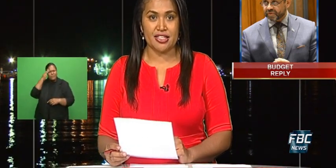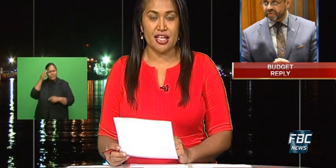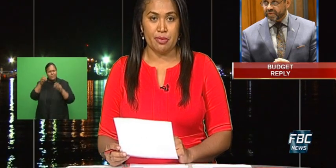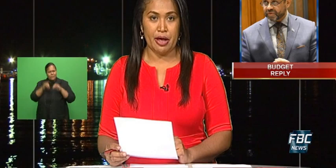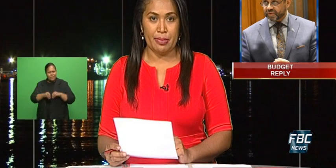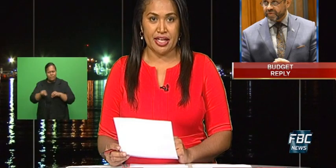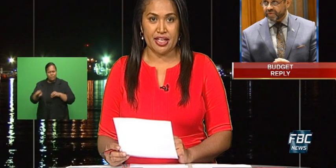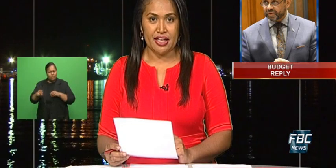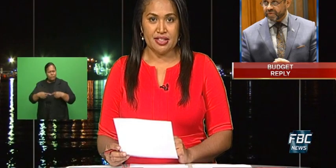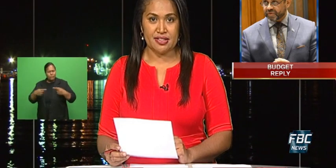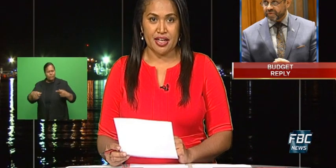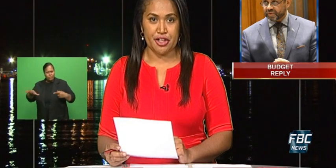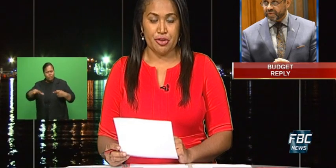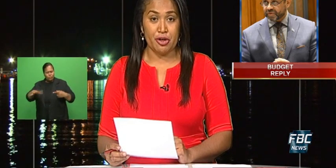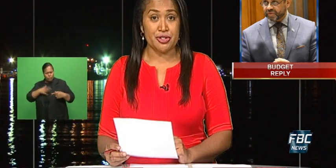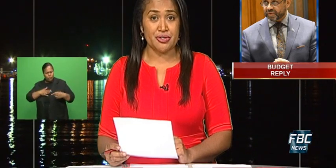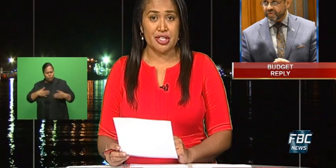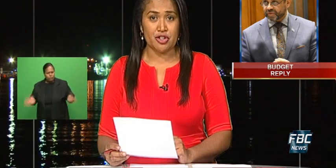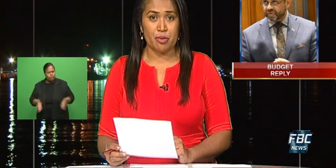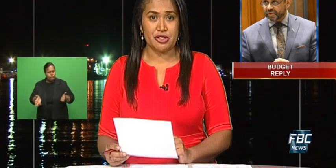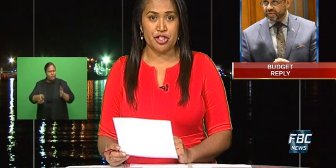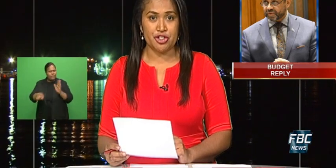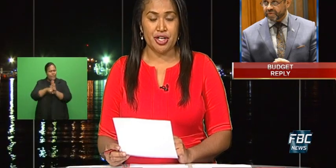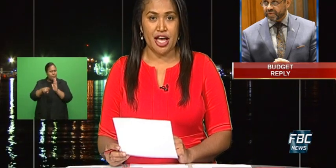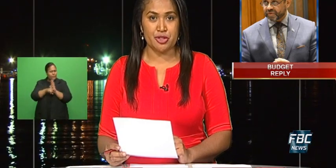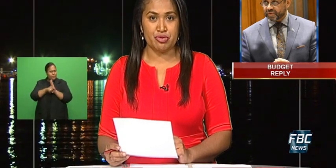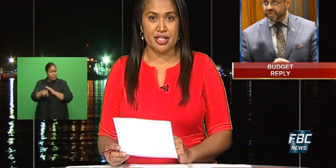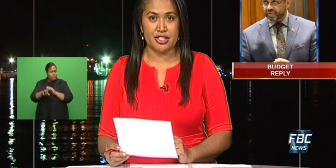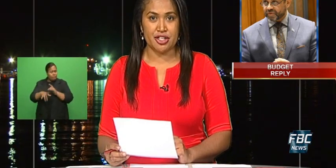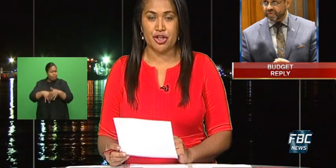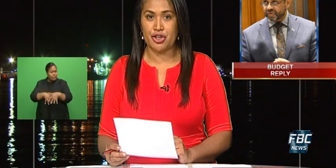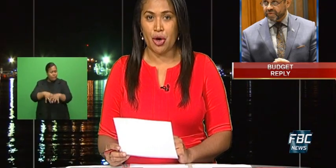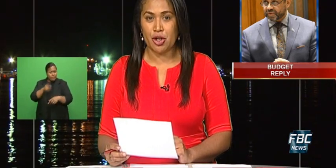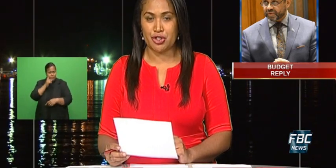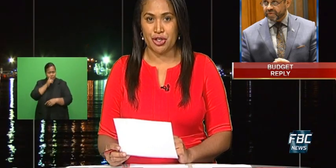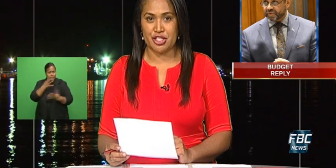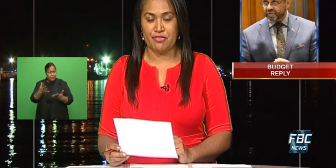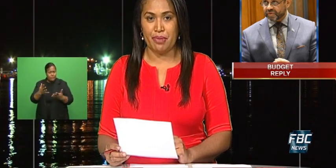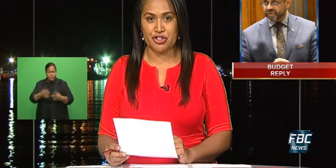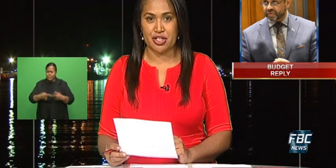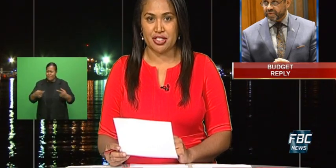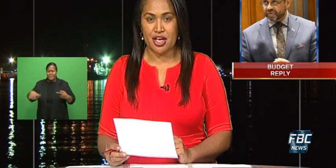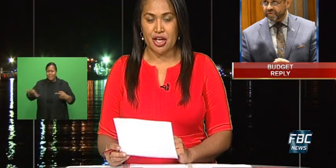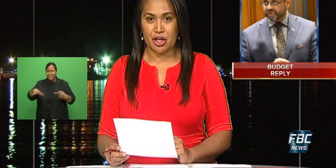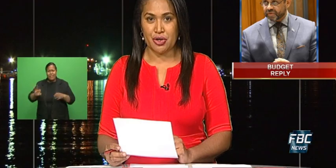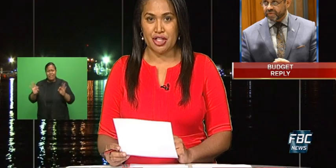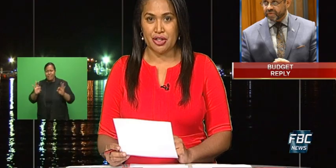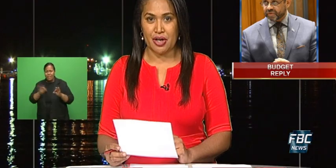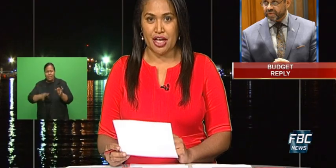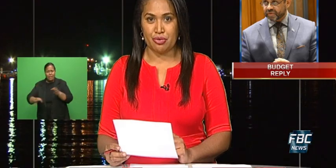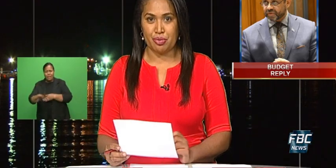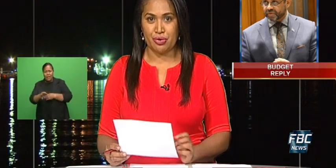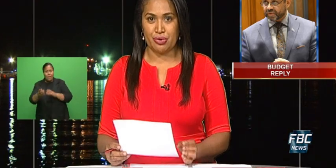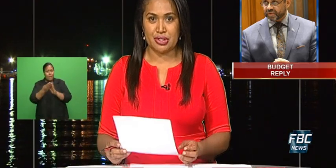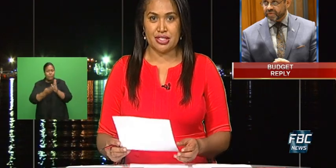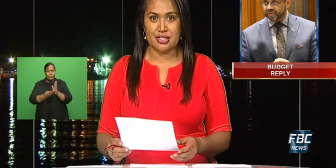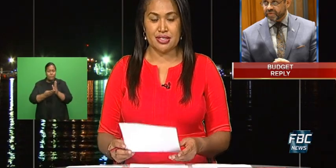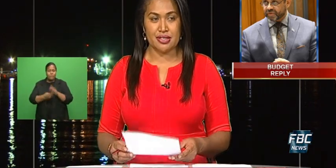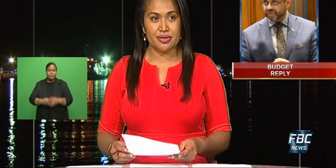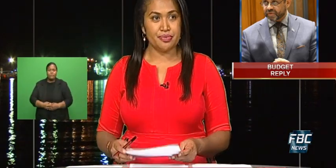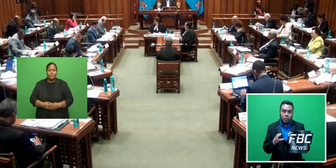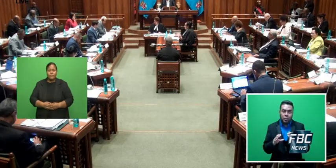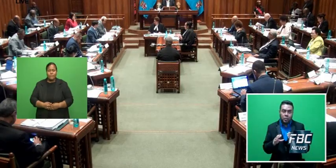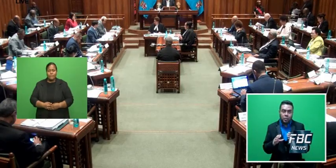inculcate in the public. Said Qayyum also says the opposition has presented no alternative budget. Karoy Tandulala